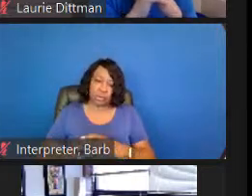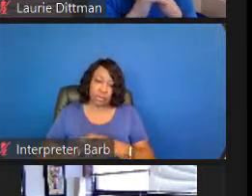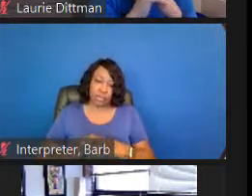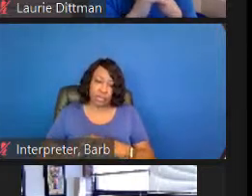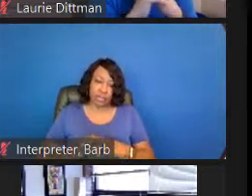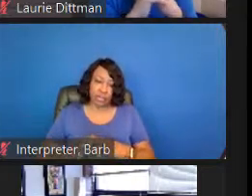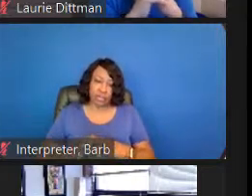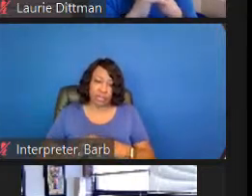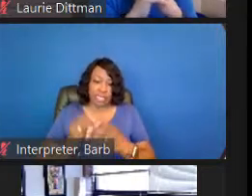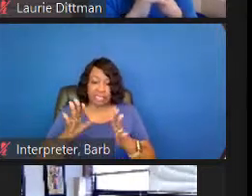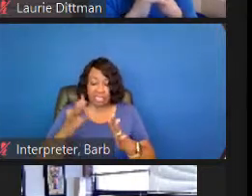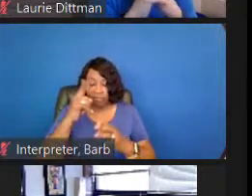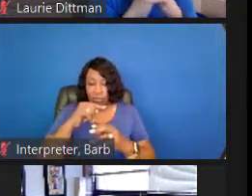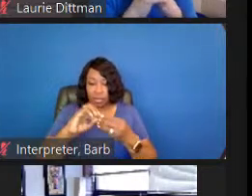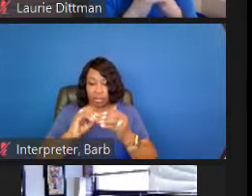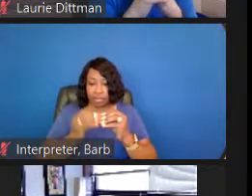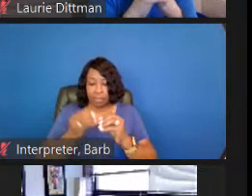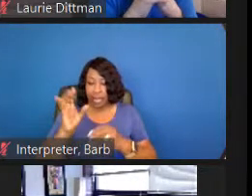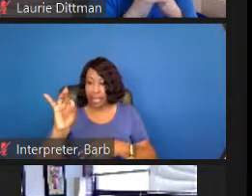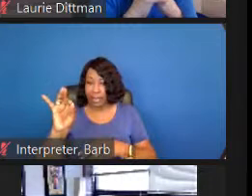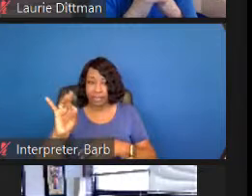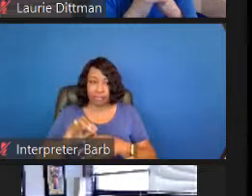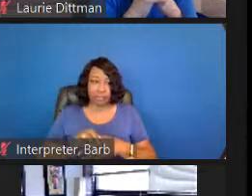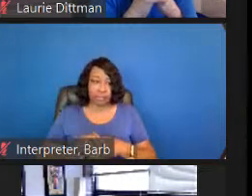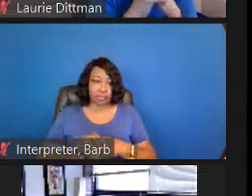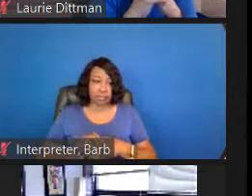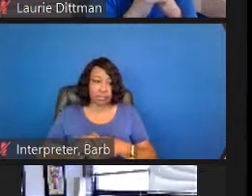That's it for slide 8.